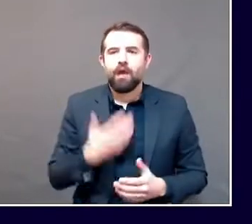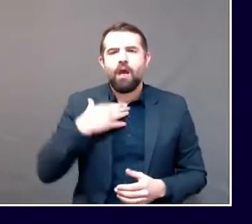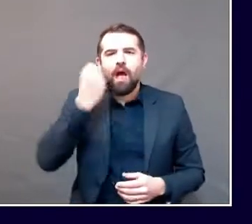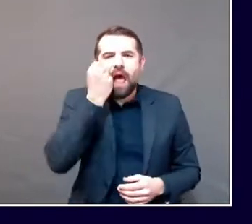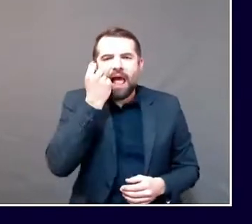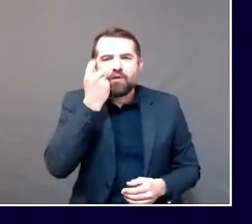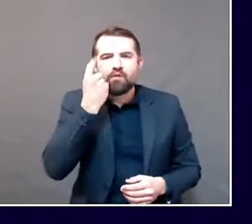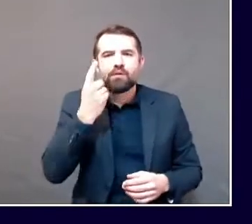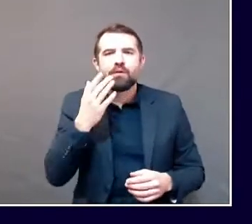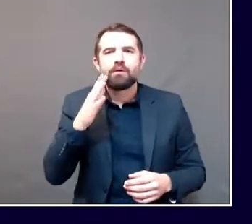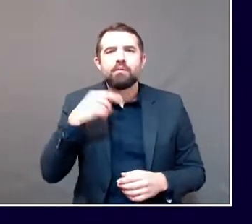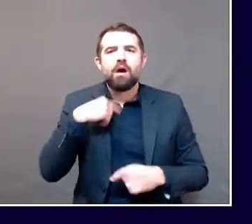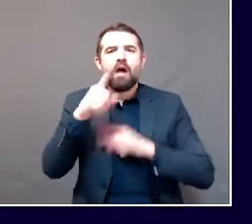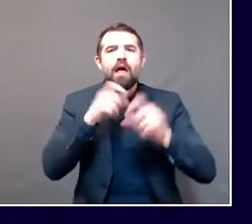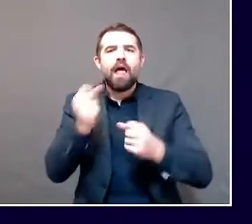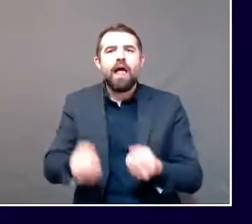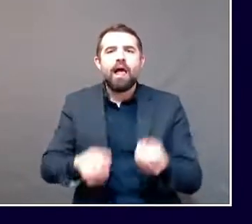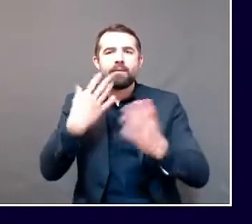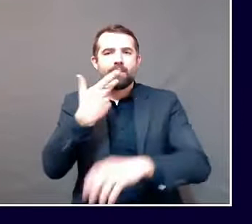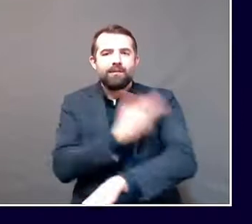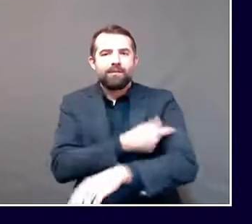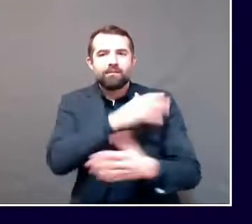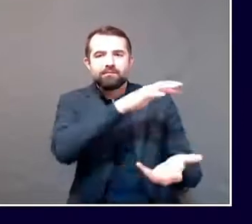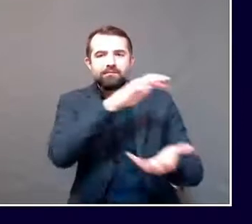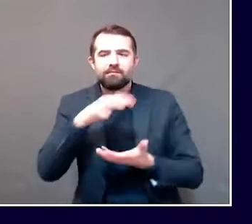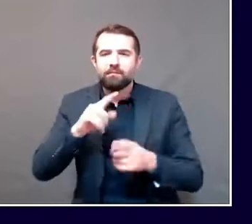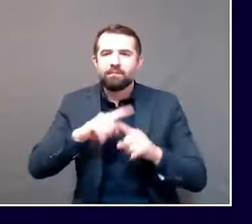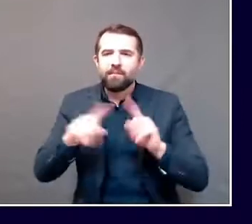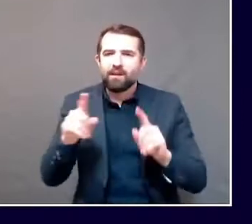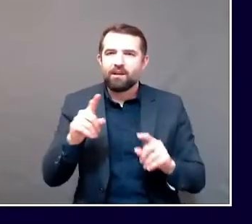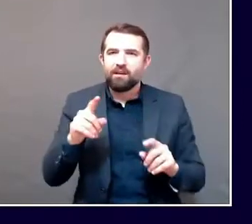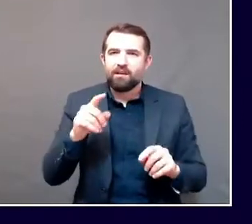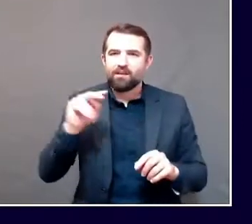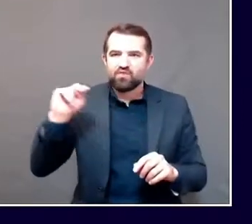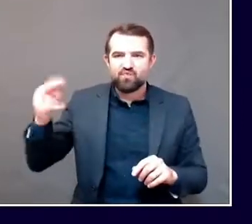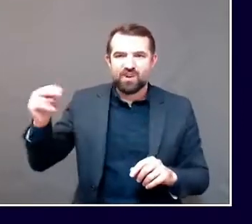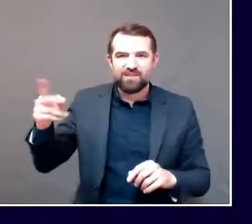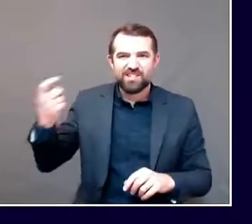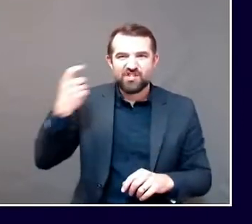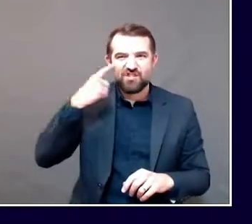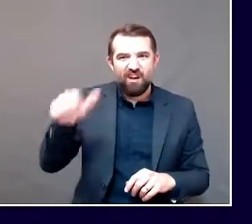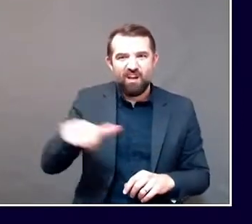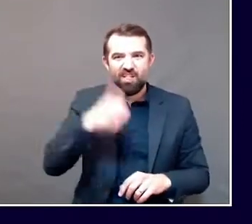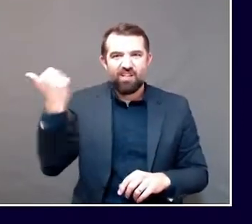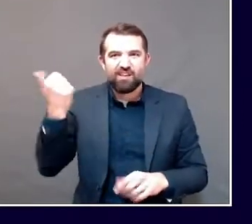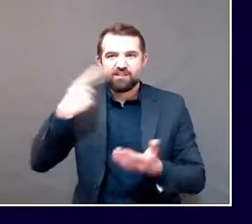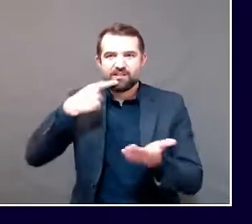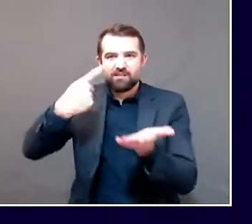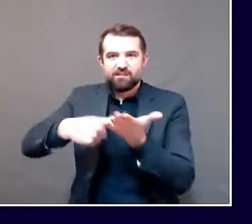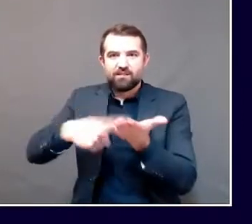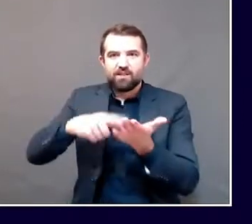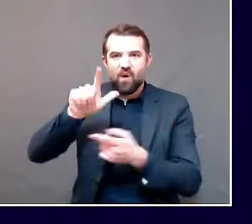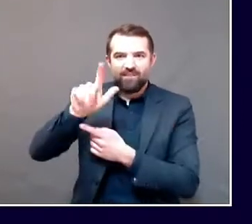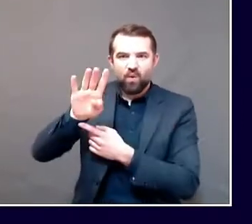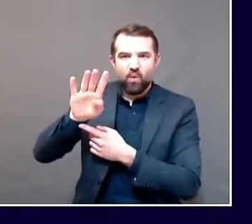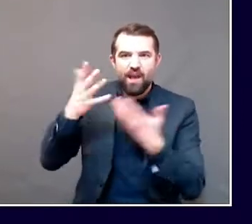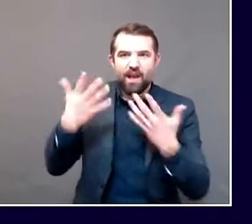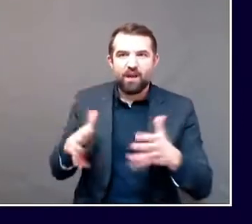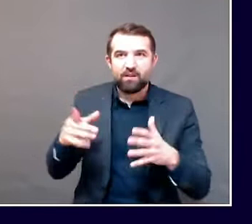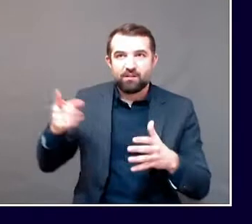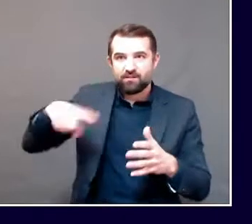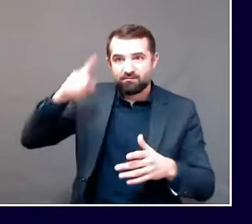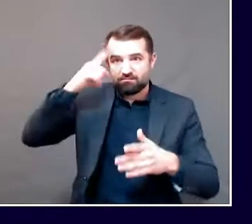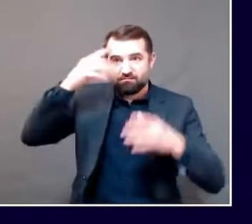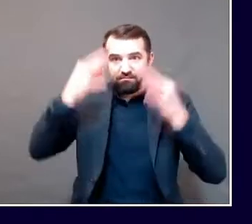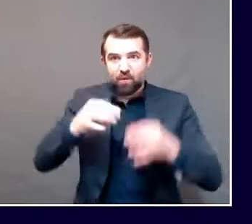other states like New Hampshire, which released its plan just the other day, how could they be determining who and when this might